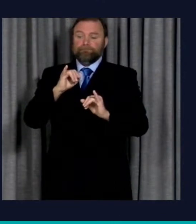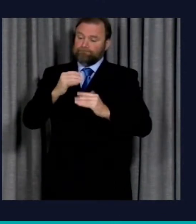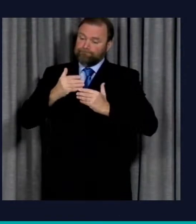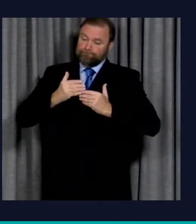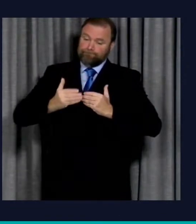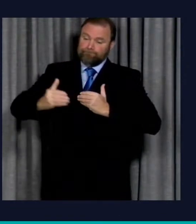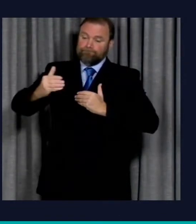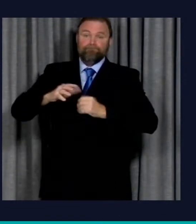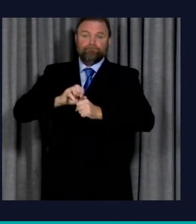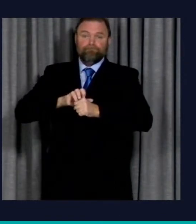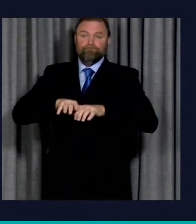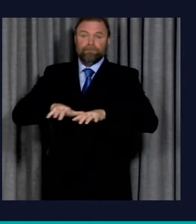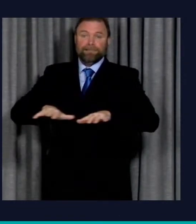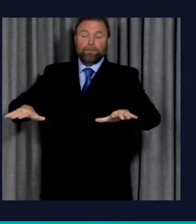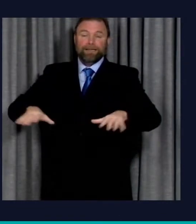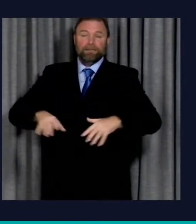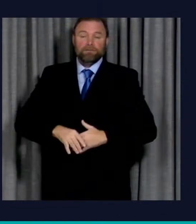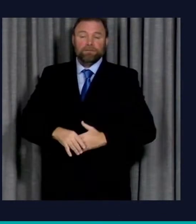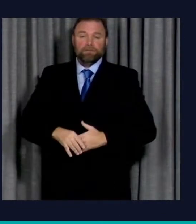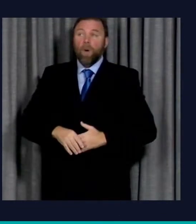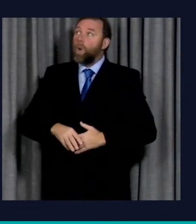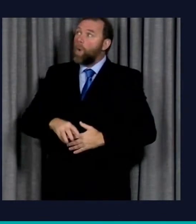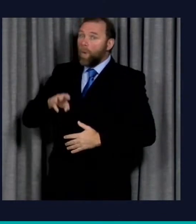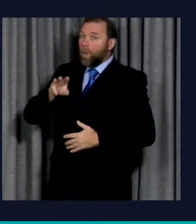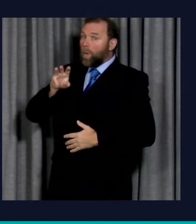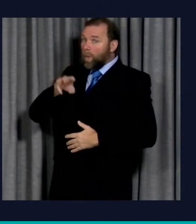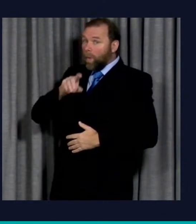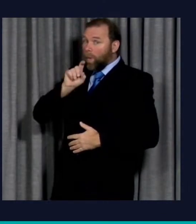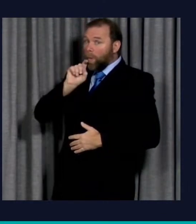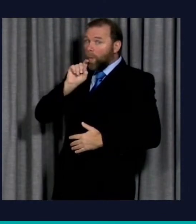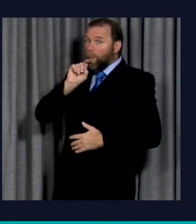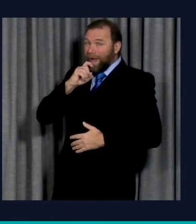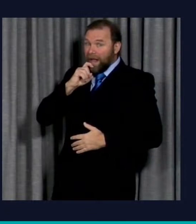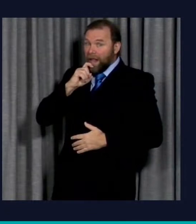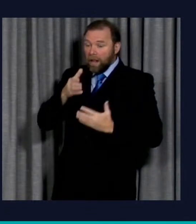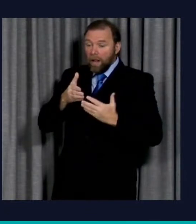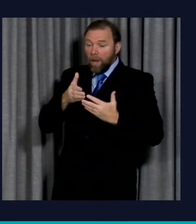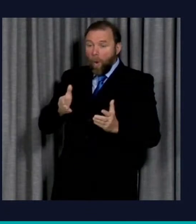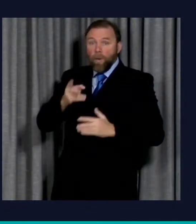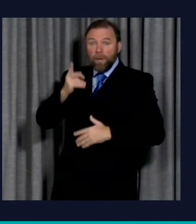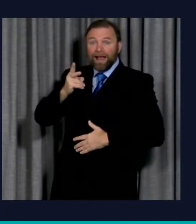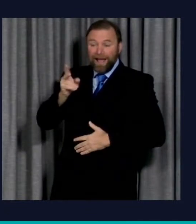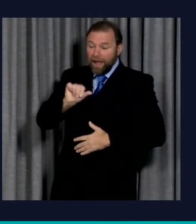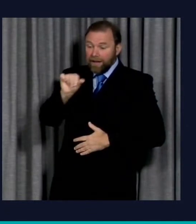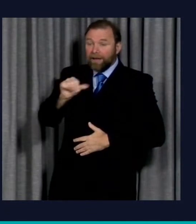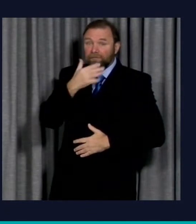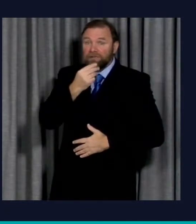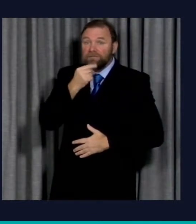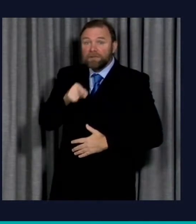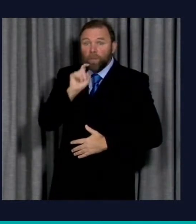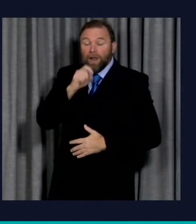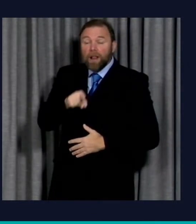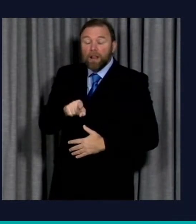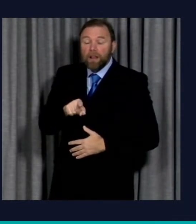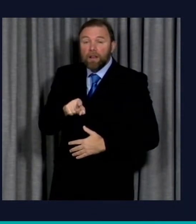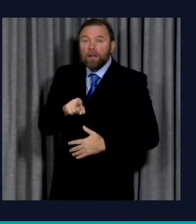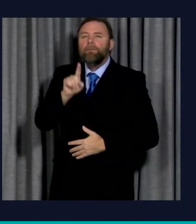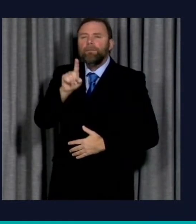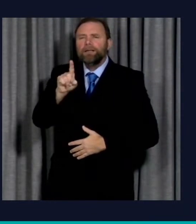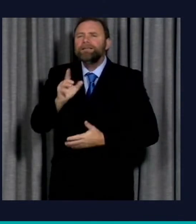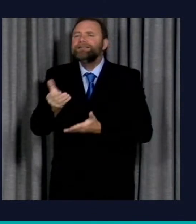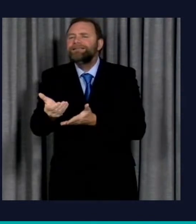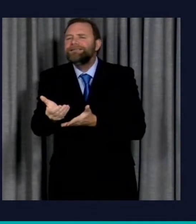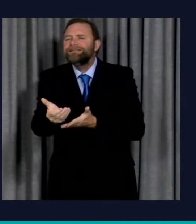pandemic. Wales will reopen after Christmas. But in order to do so